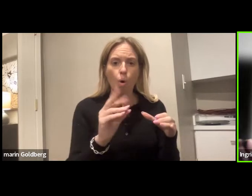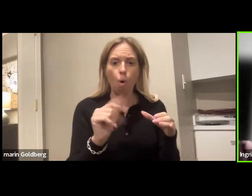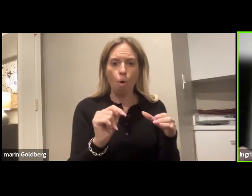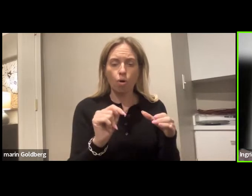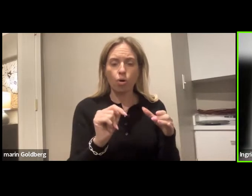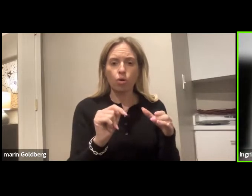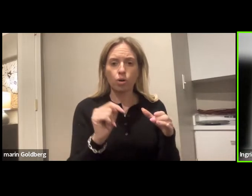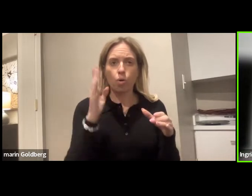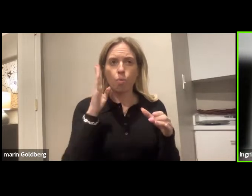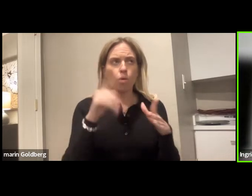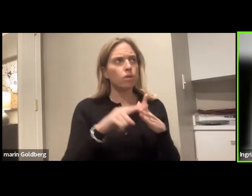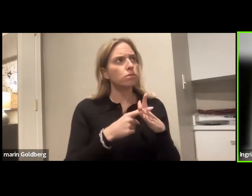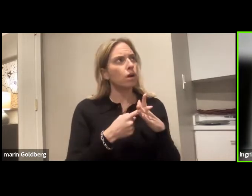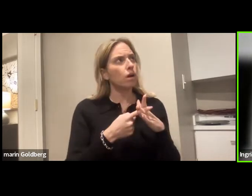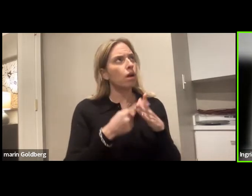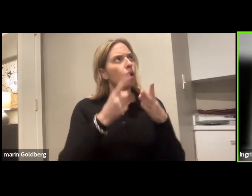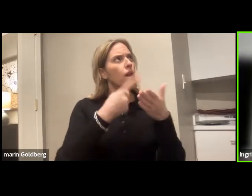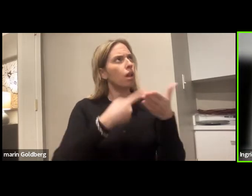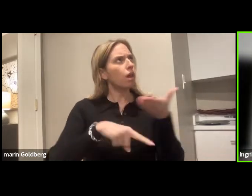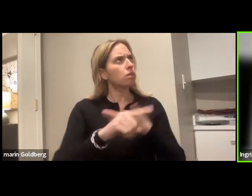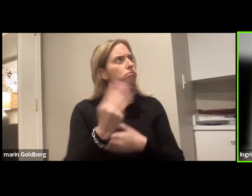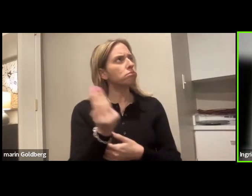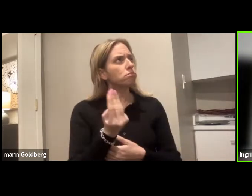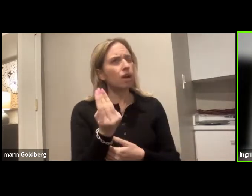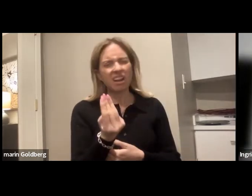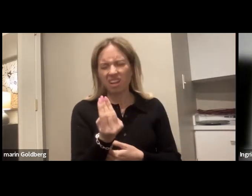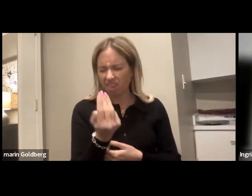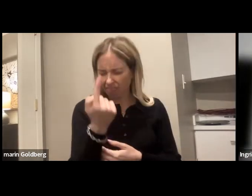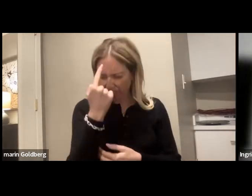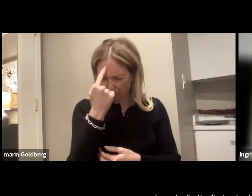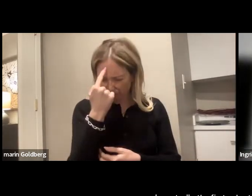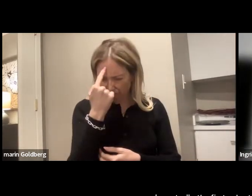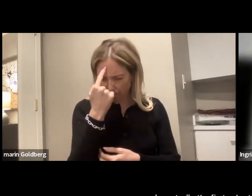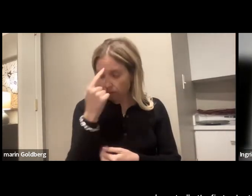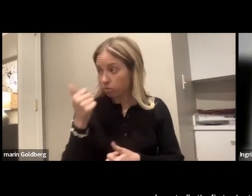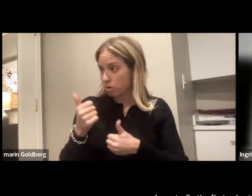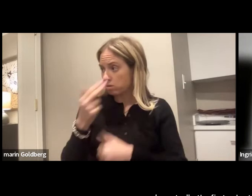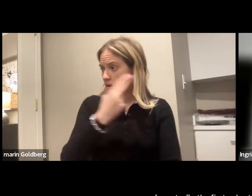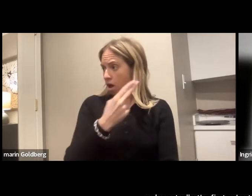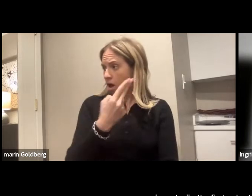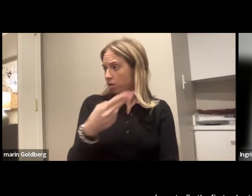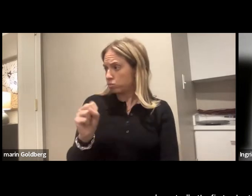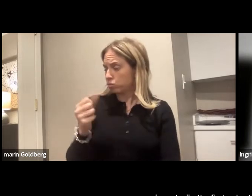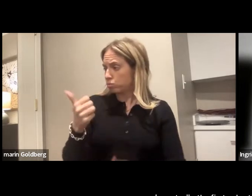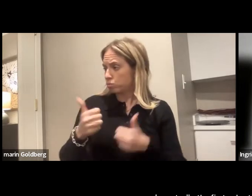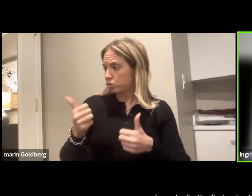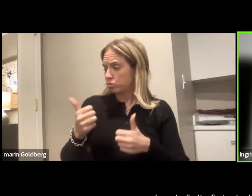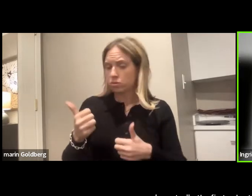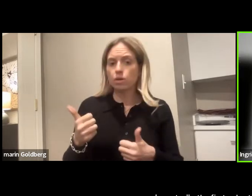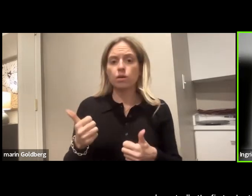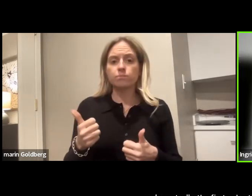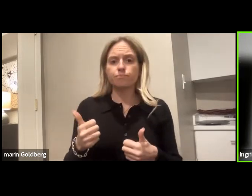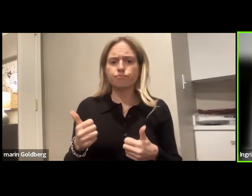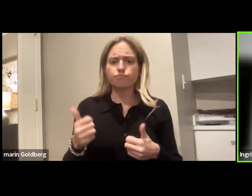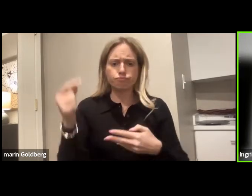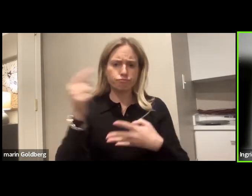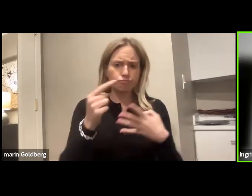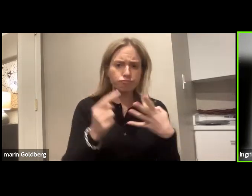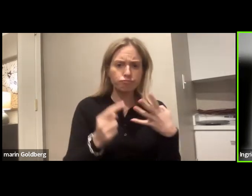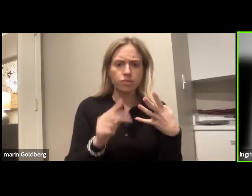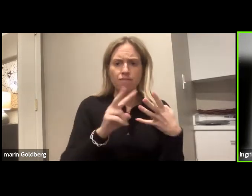starts next Monday, if I'm not mistaken. At which high schools? They went to several,